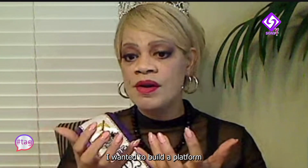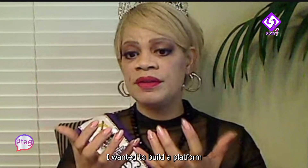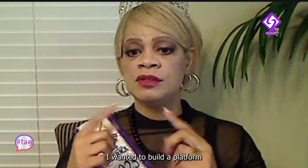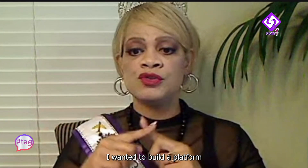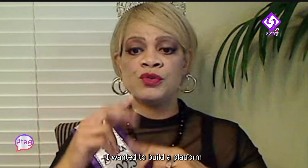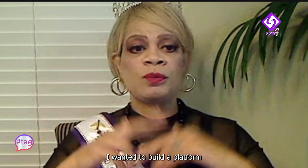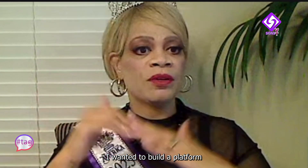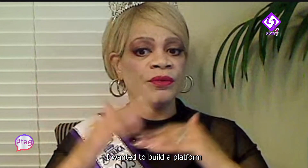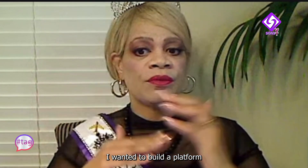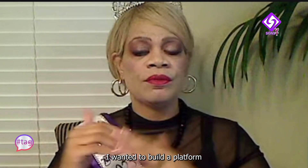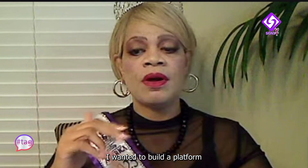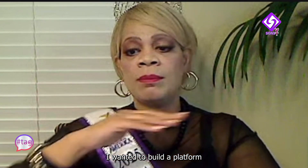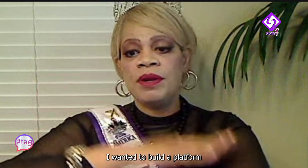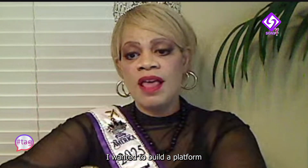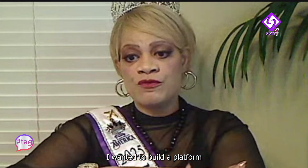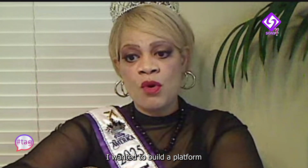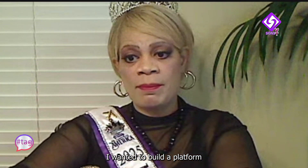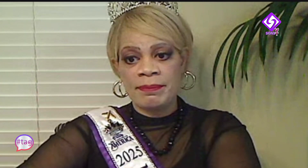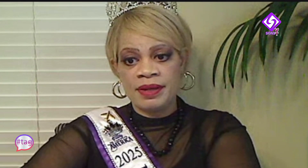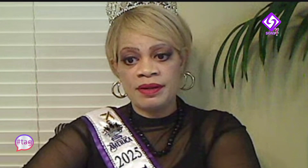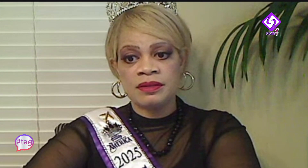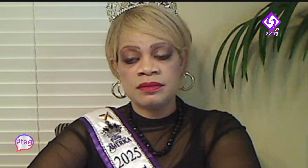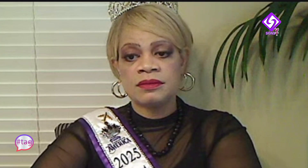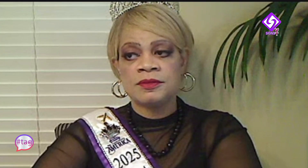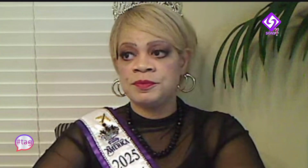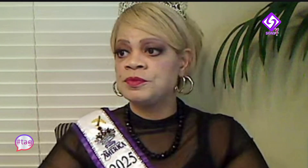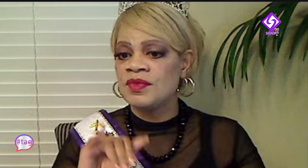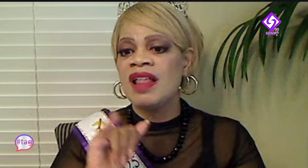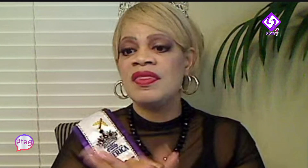I wanted to build a platform